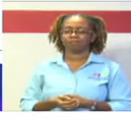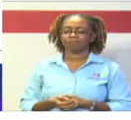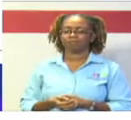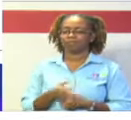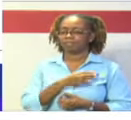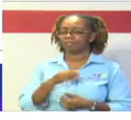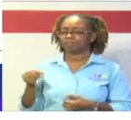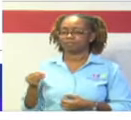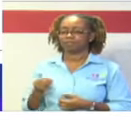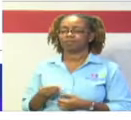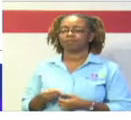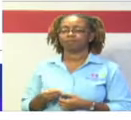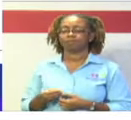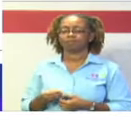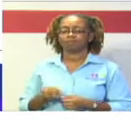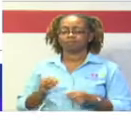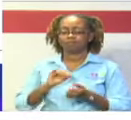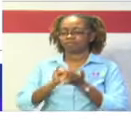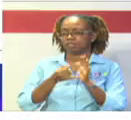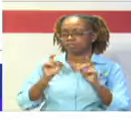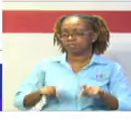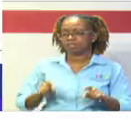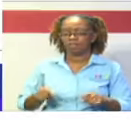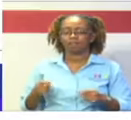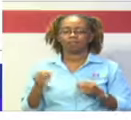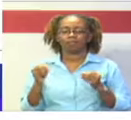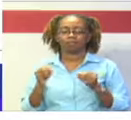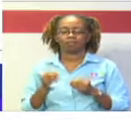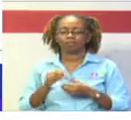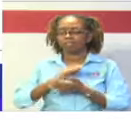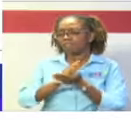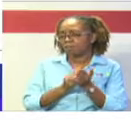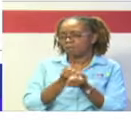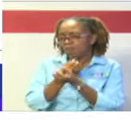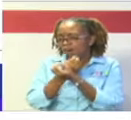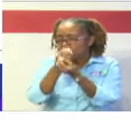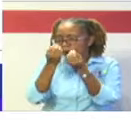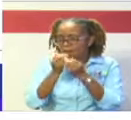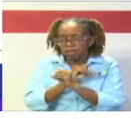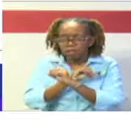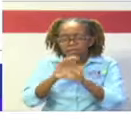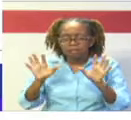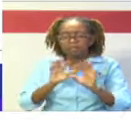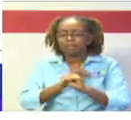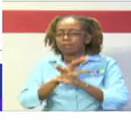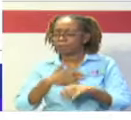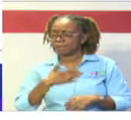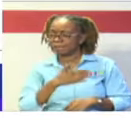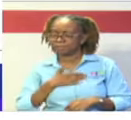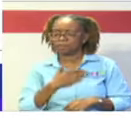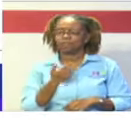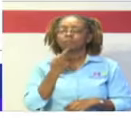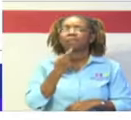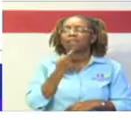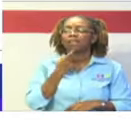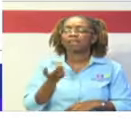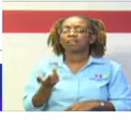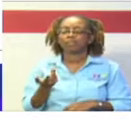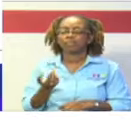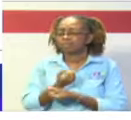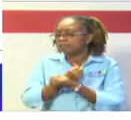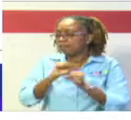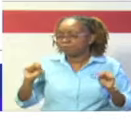Just seeking some clarification on that comment she made. She was saying basically, you know, it's safe to travel